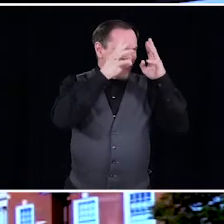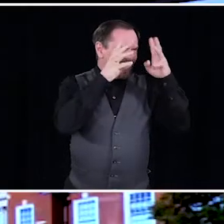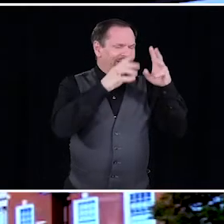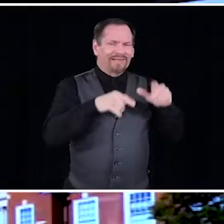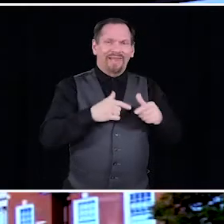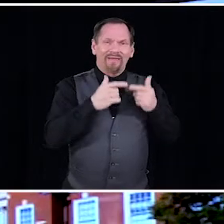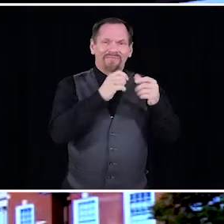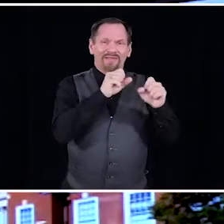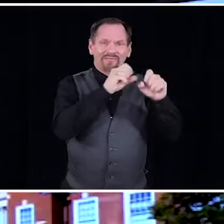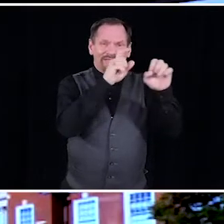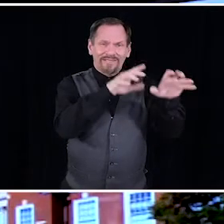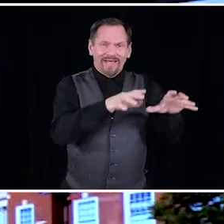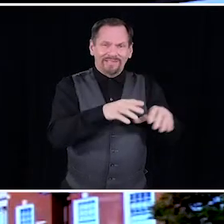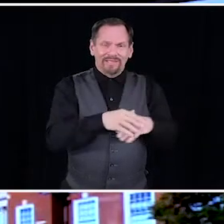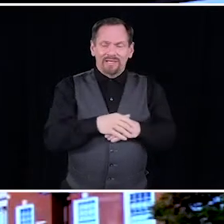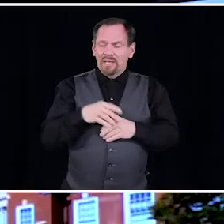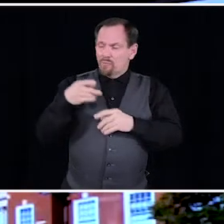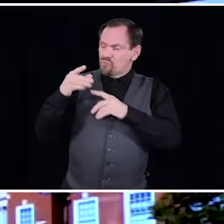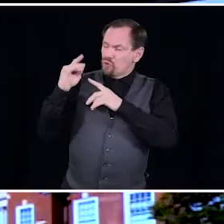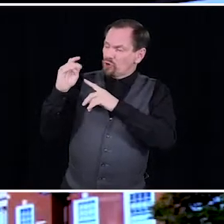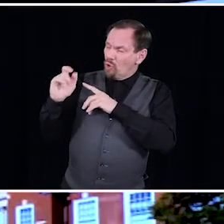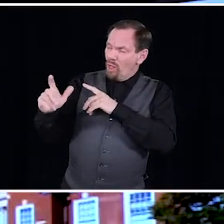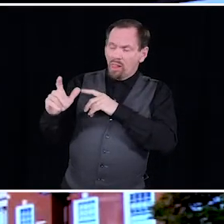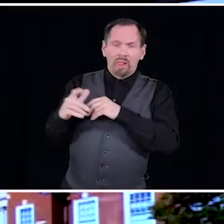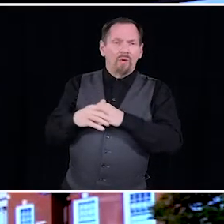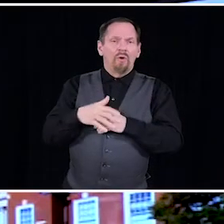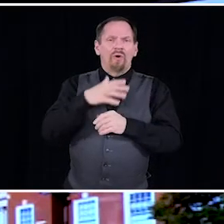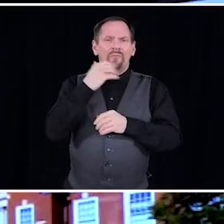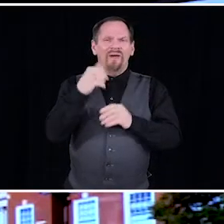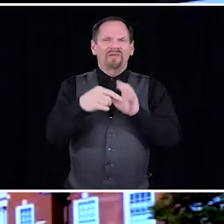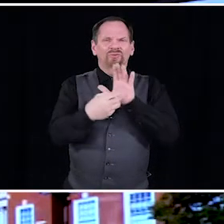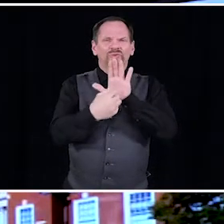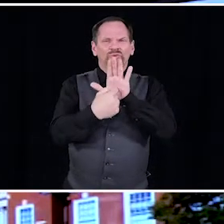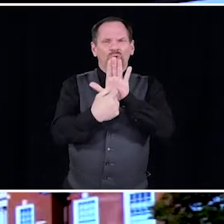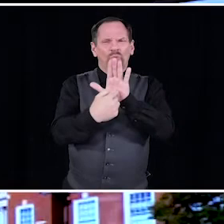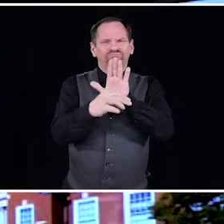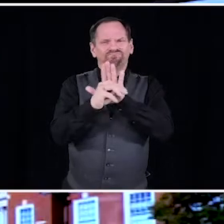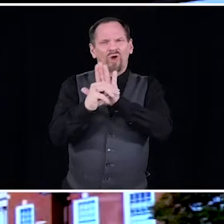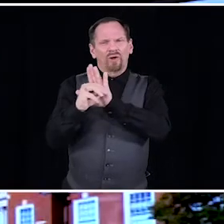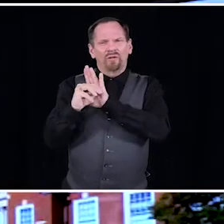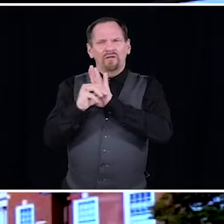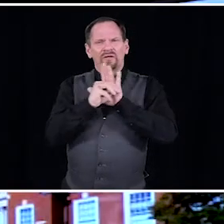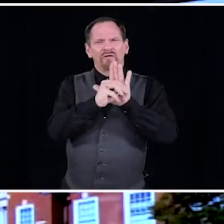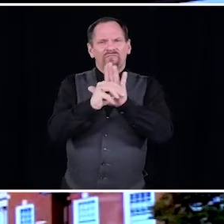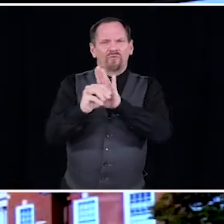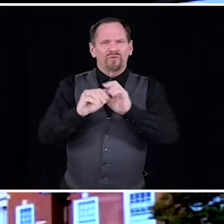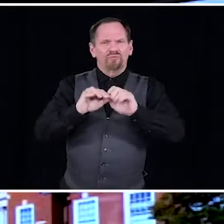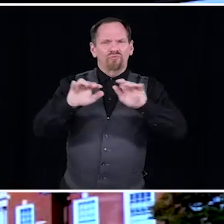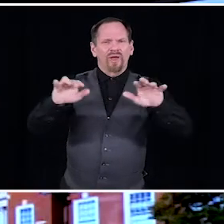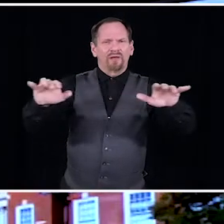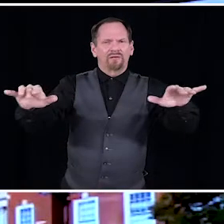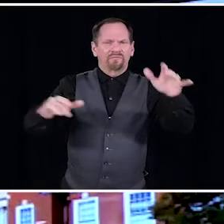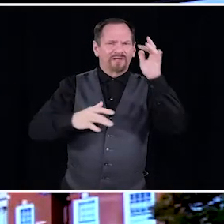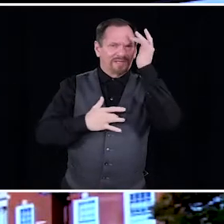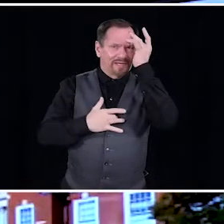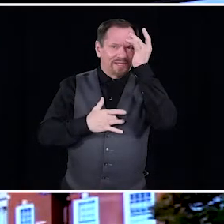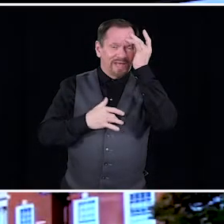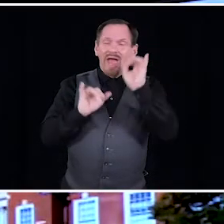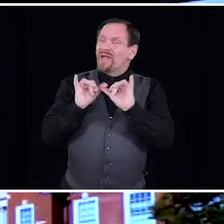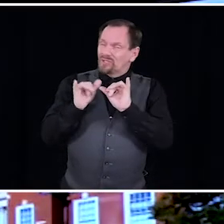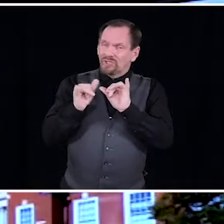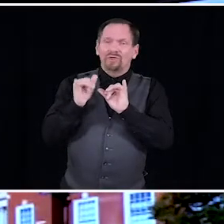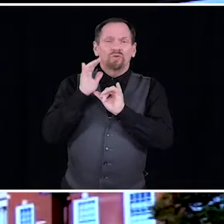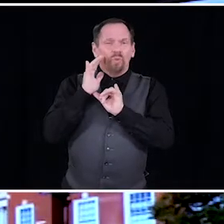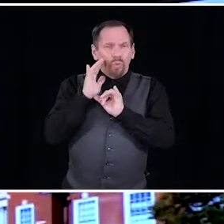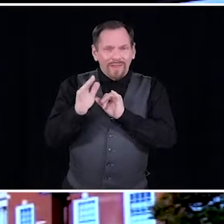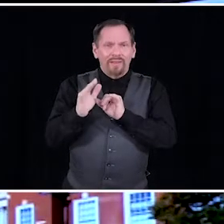and protocols, or improving our ability to better model the spread of infectious diseases, engineers are and will continue to